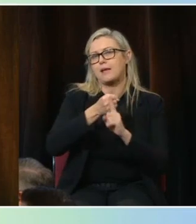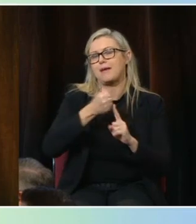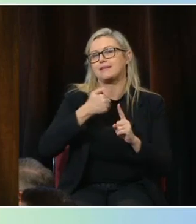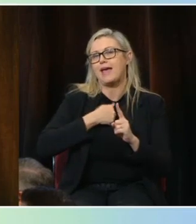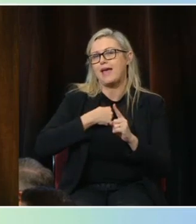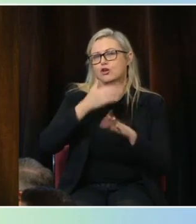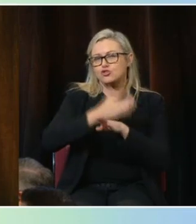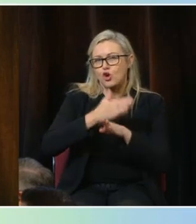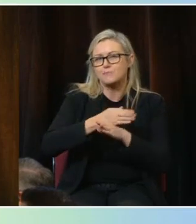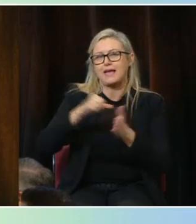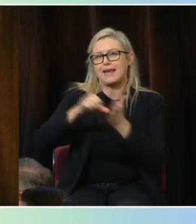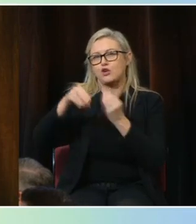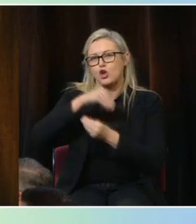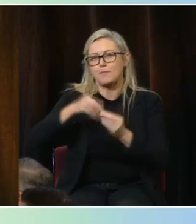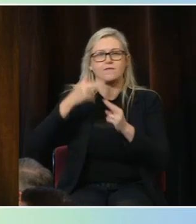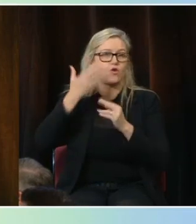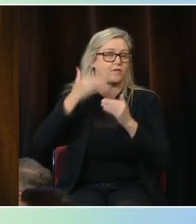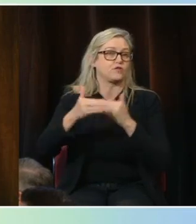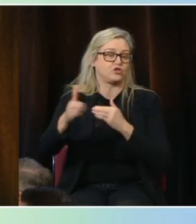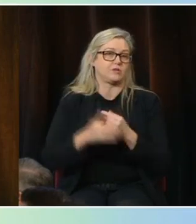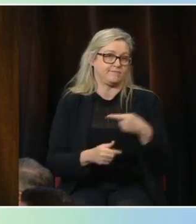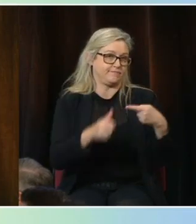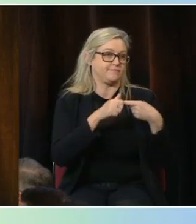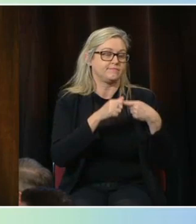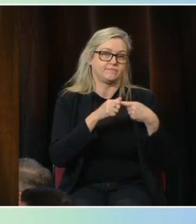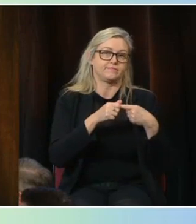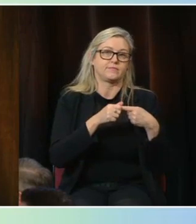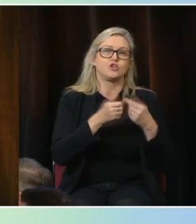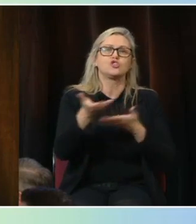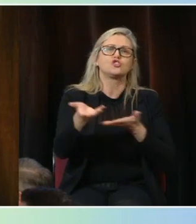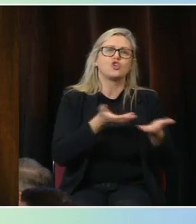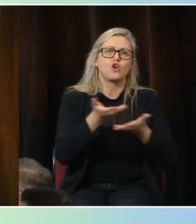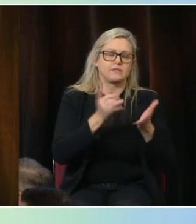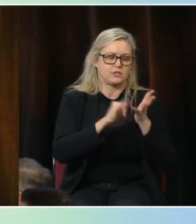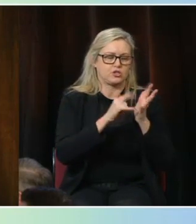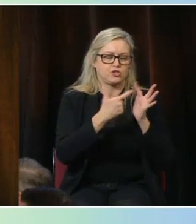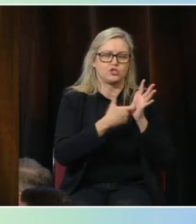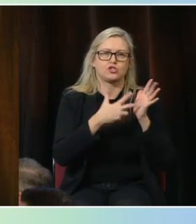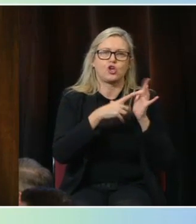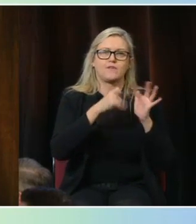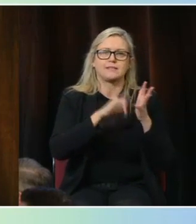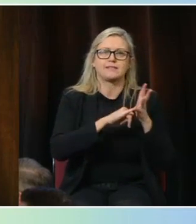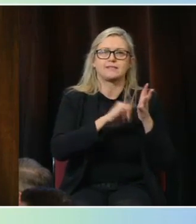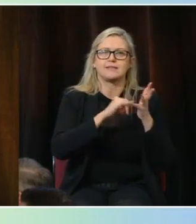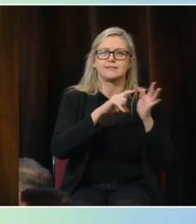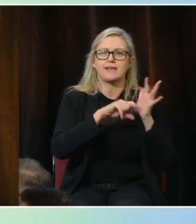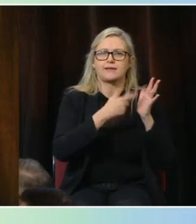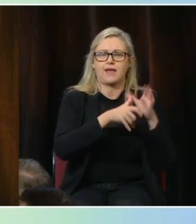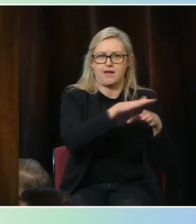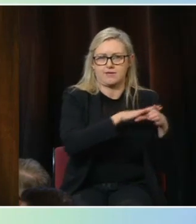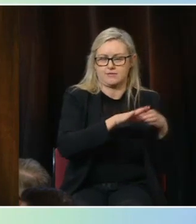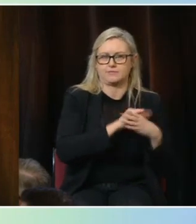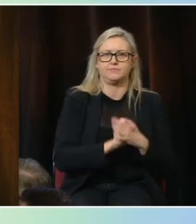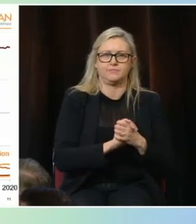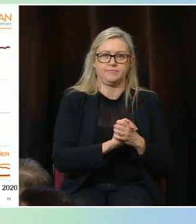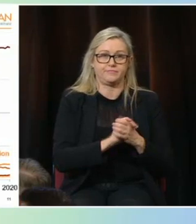to come theme one the march of the services sector over the past 100 years the Australian economy has